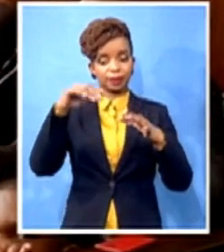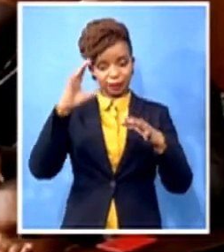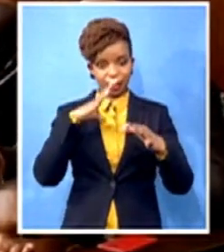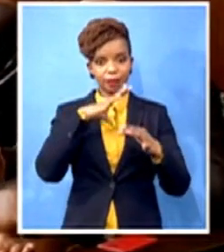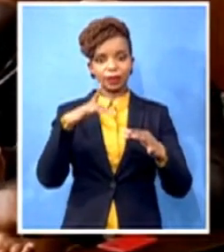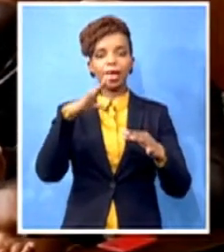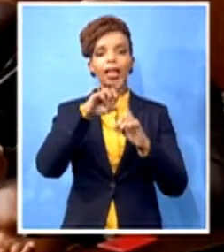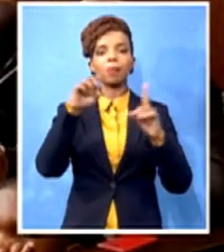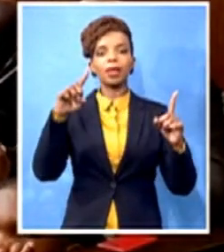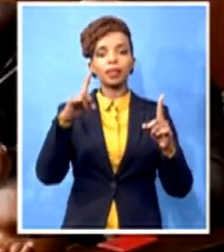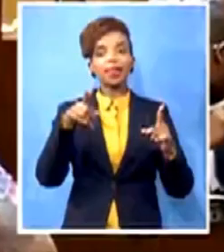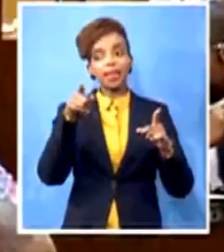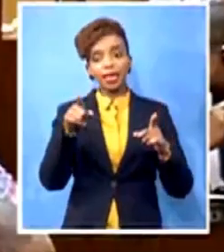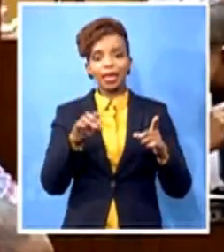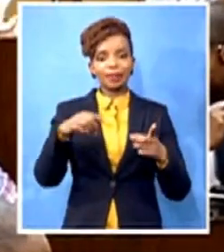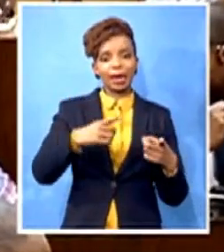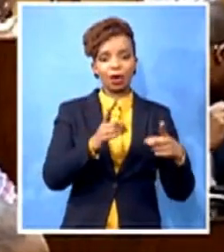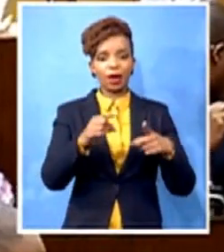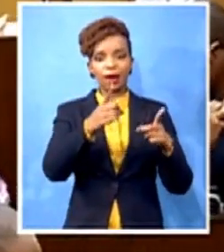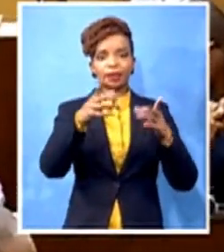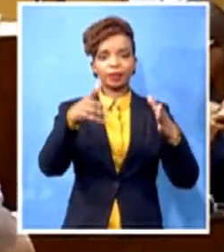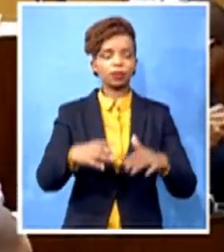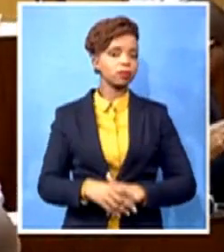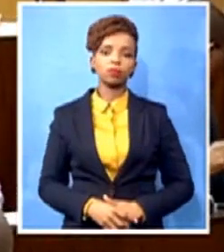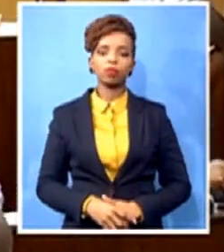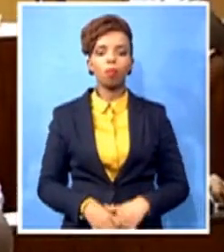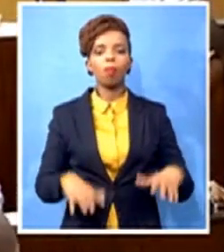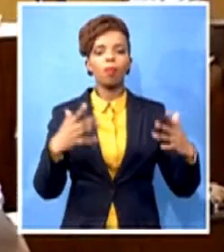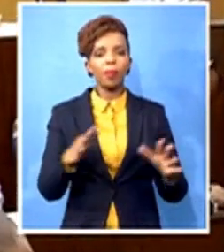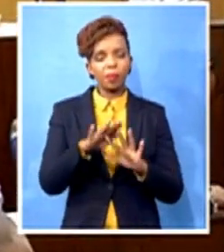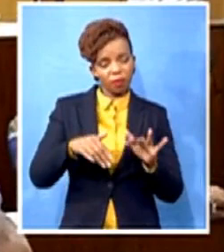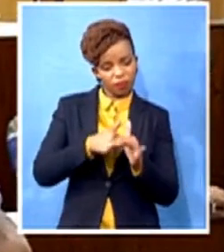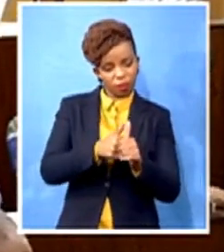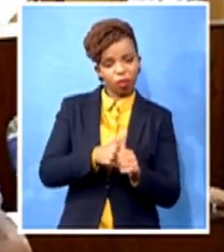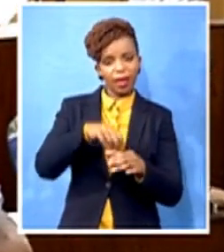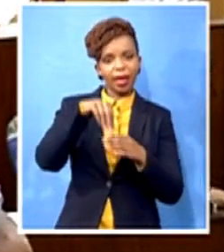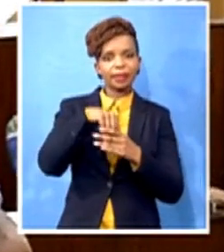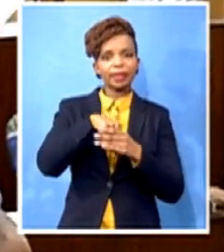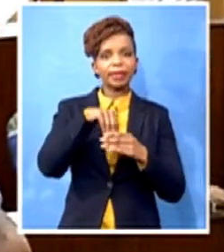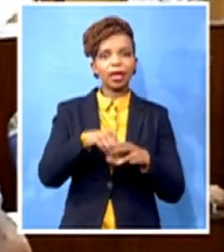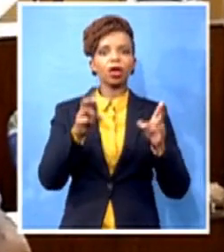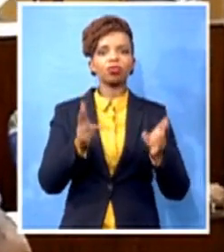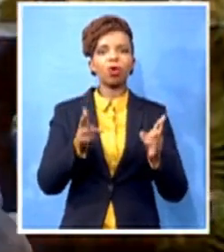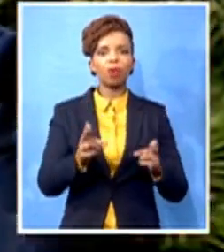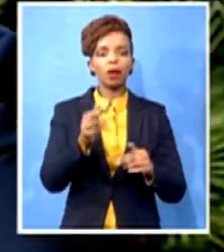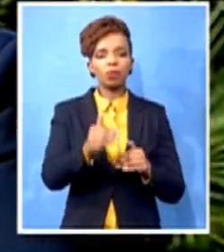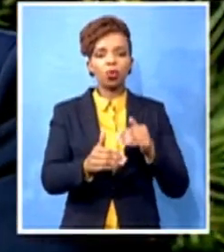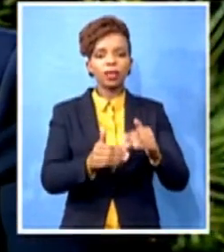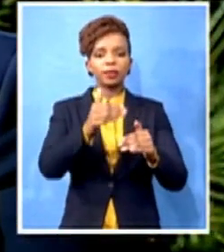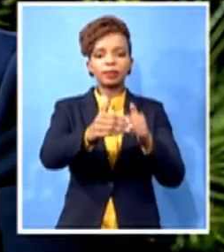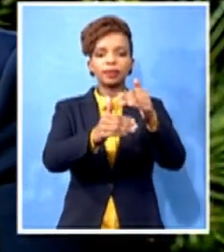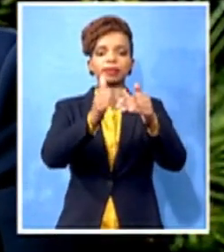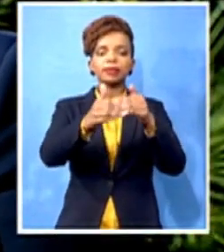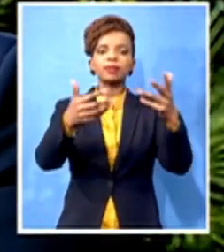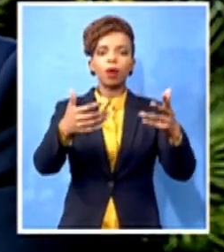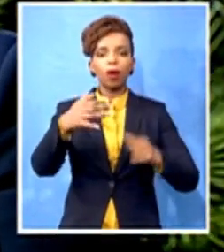following the internal normal processes of governing and the relations between party and state.